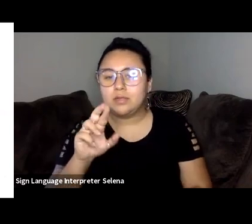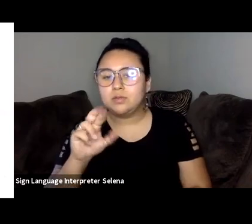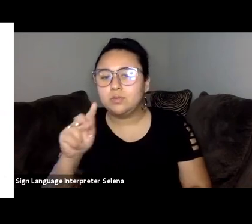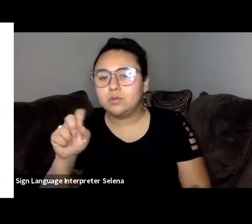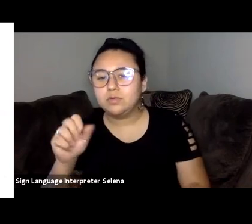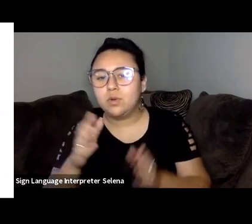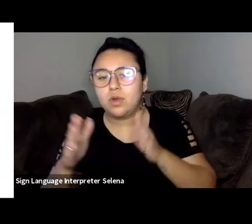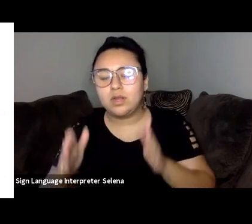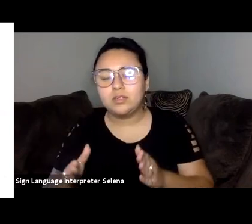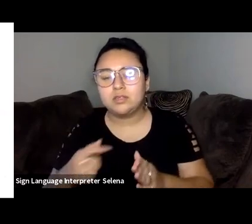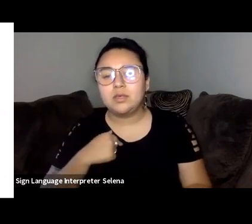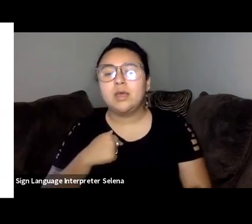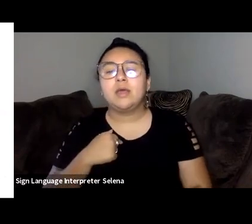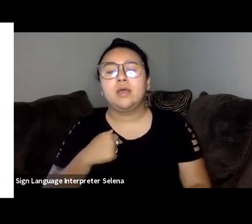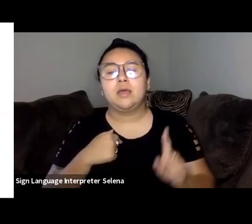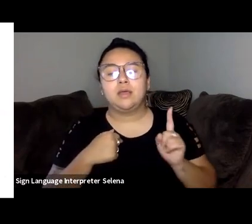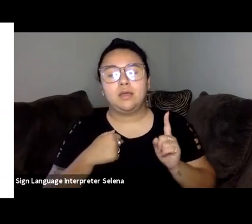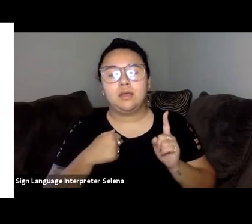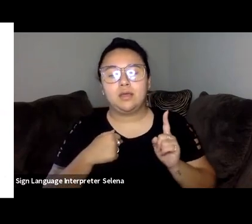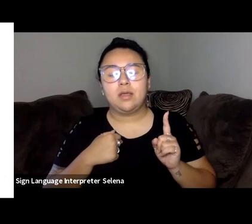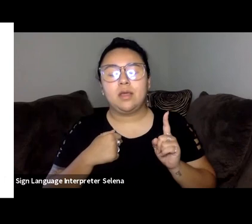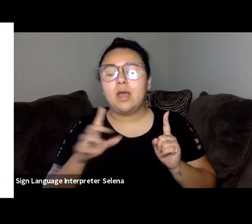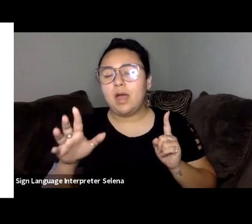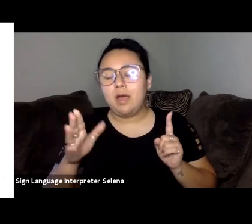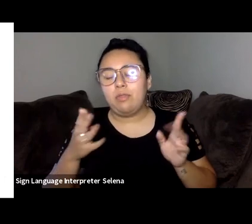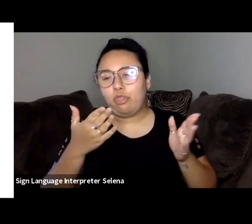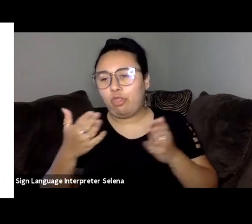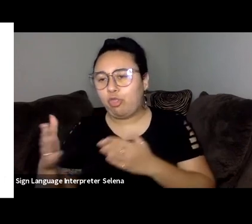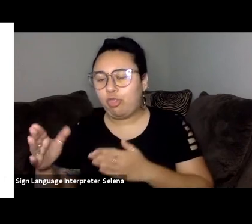this is where I'm getting into Malcolm opinion and less analysis, I apologize. But